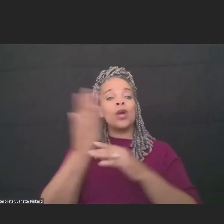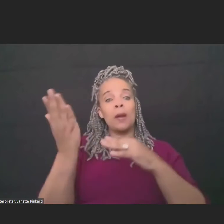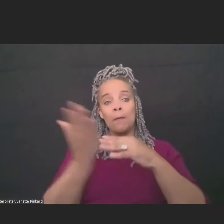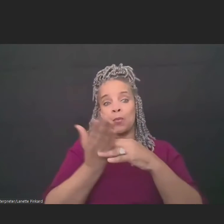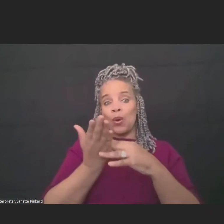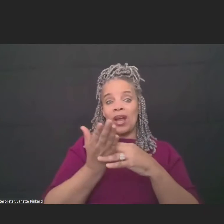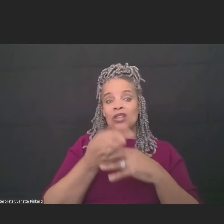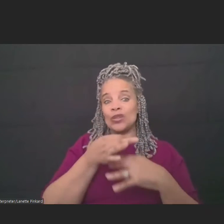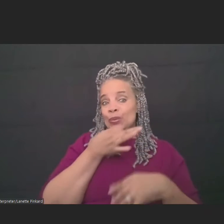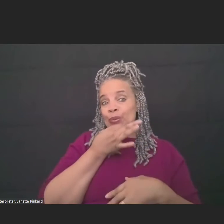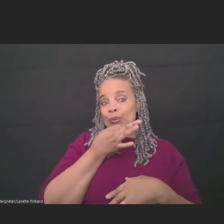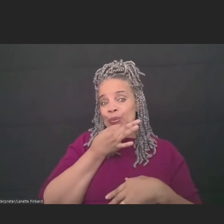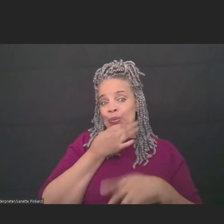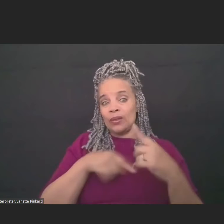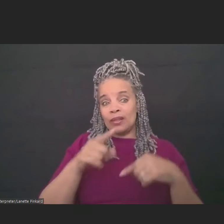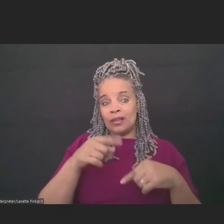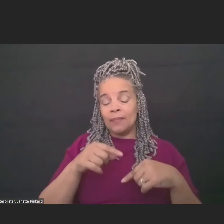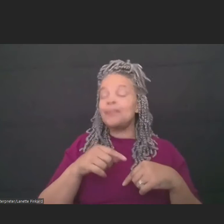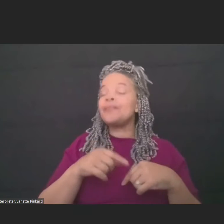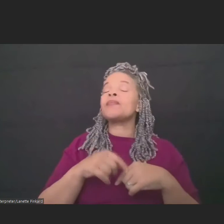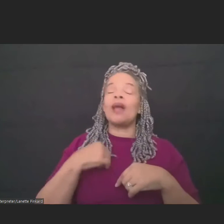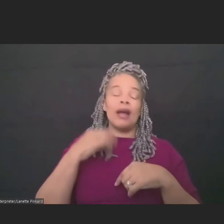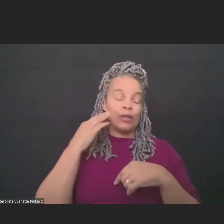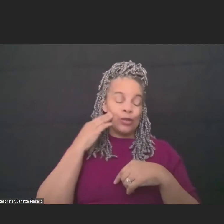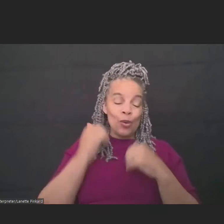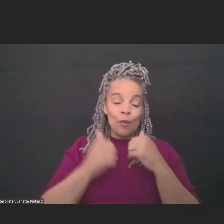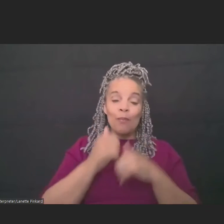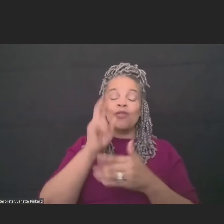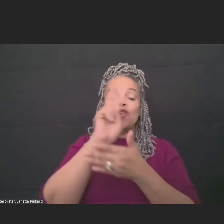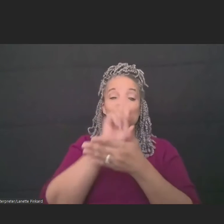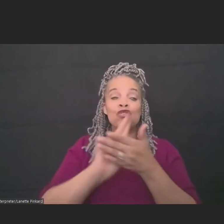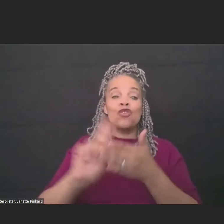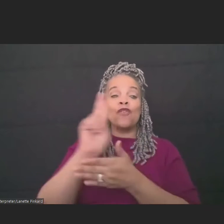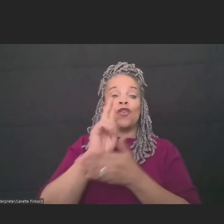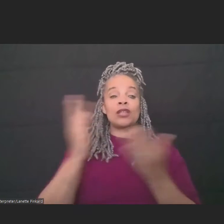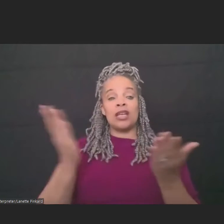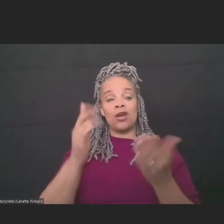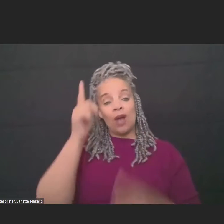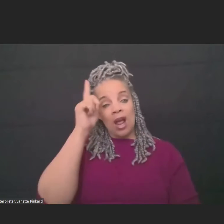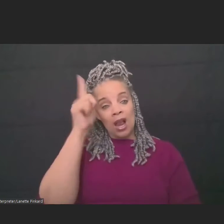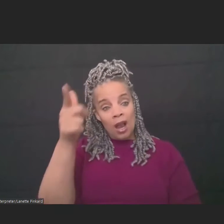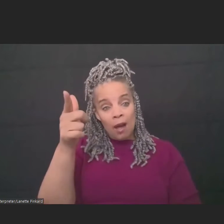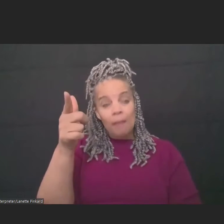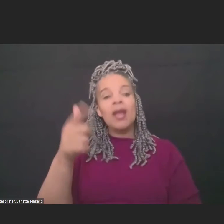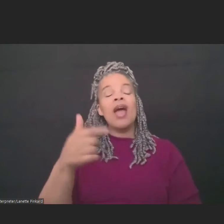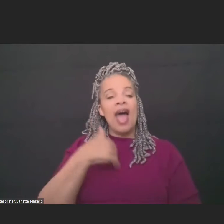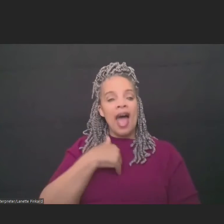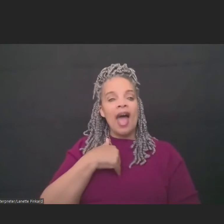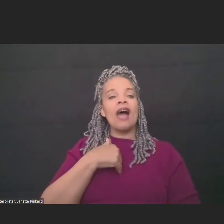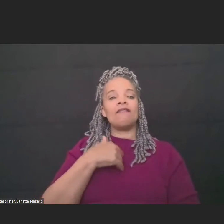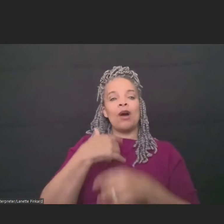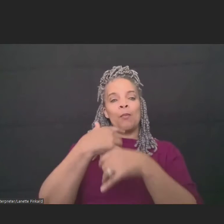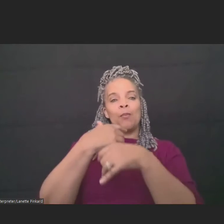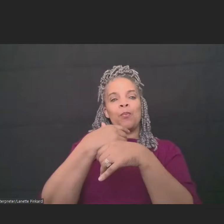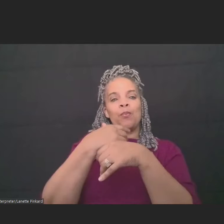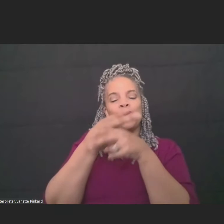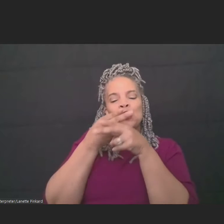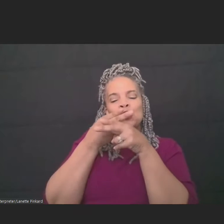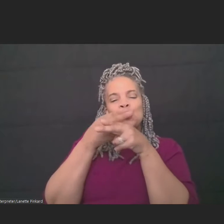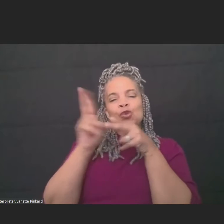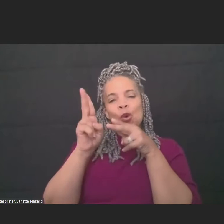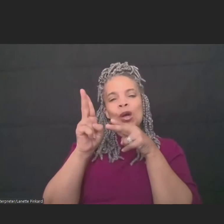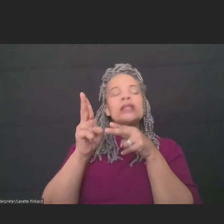corner. I know most of the universities here in Lubbock have an abbreviated spring break, only 1